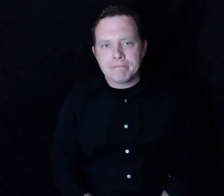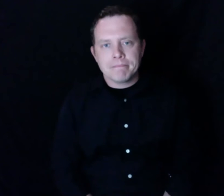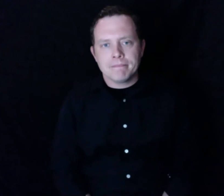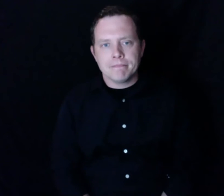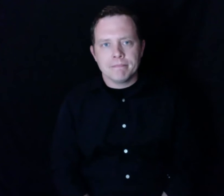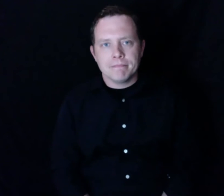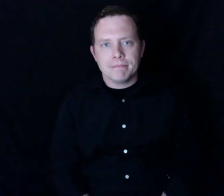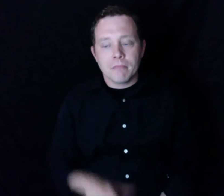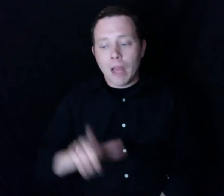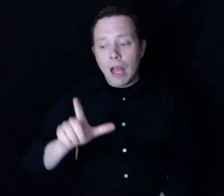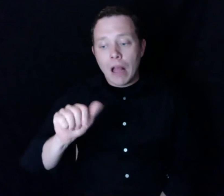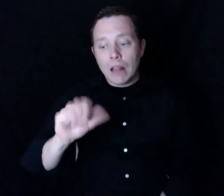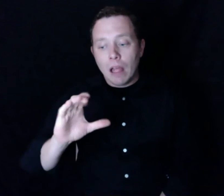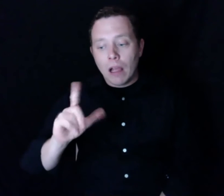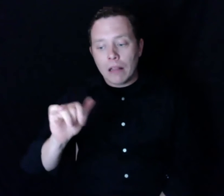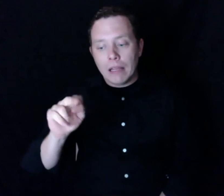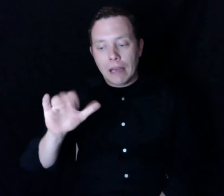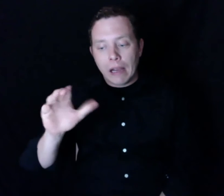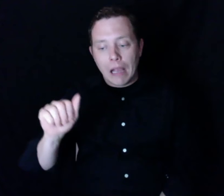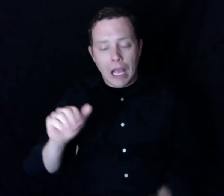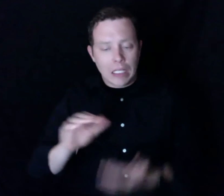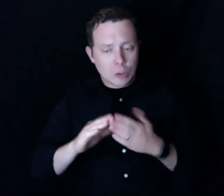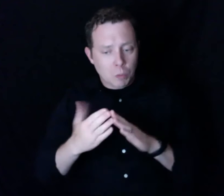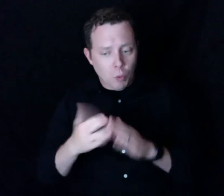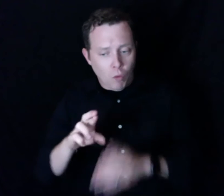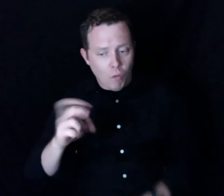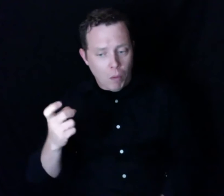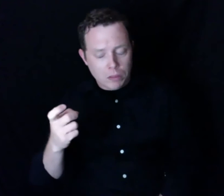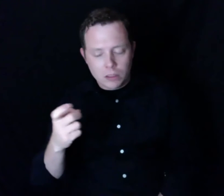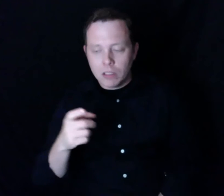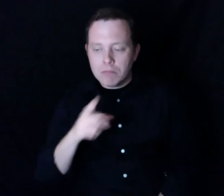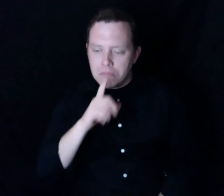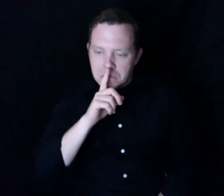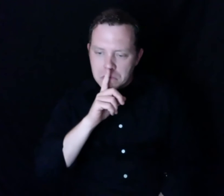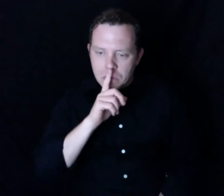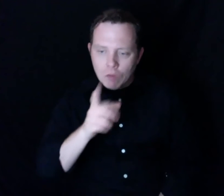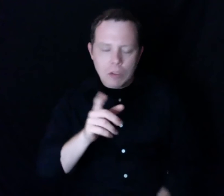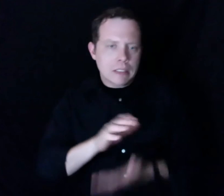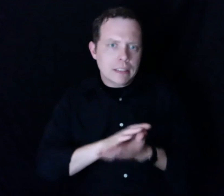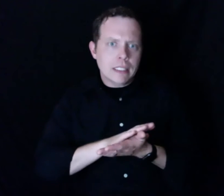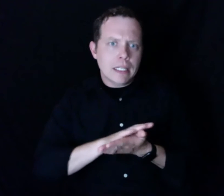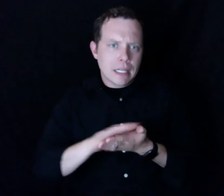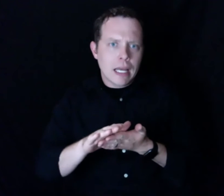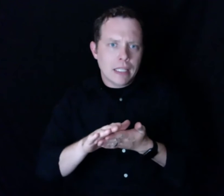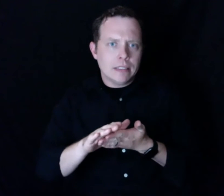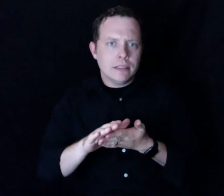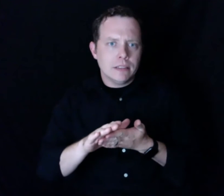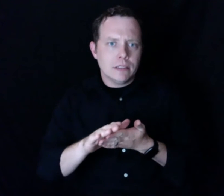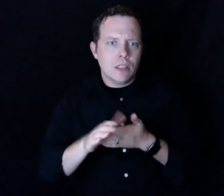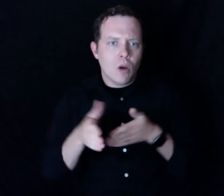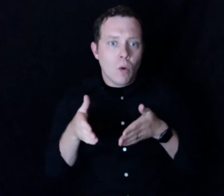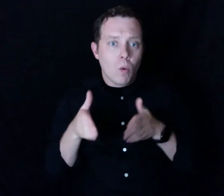La Clinica's community pharmacies are really a nice way to do that. That's why La Clinica did open our